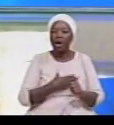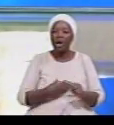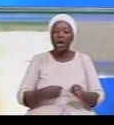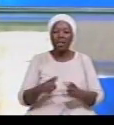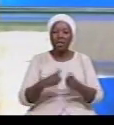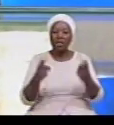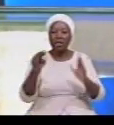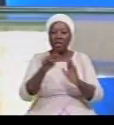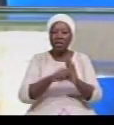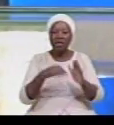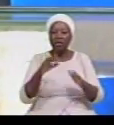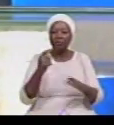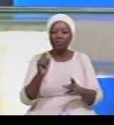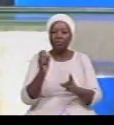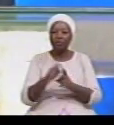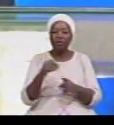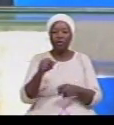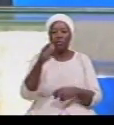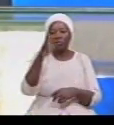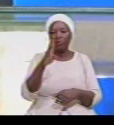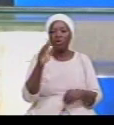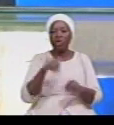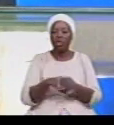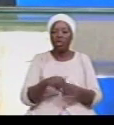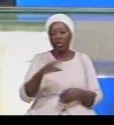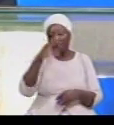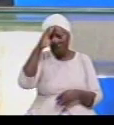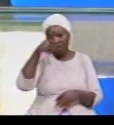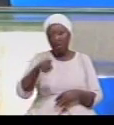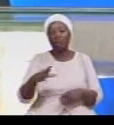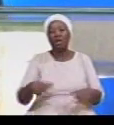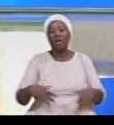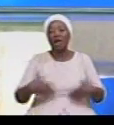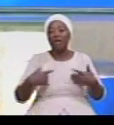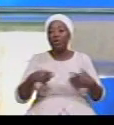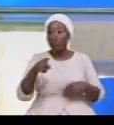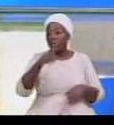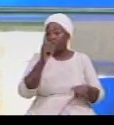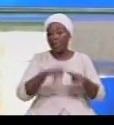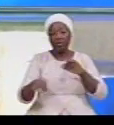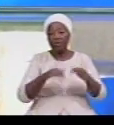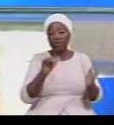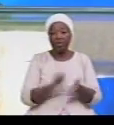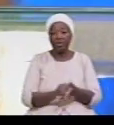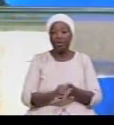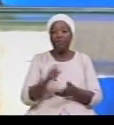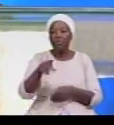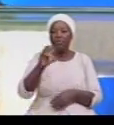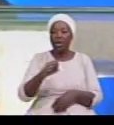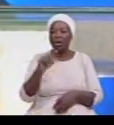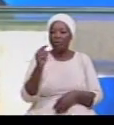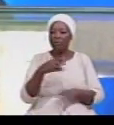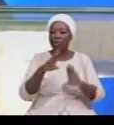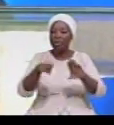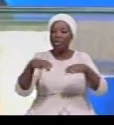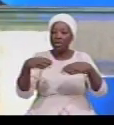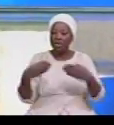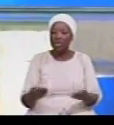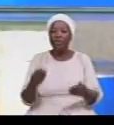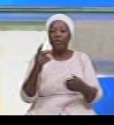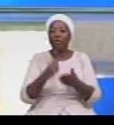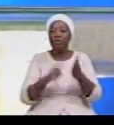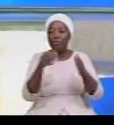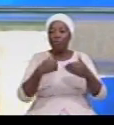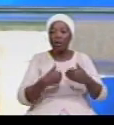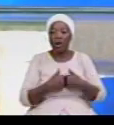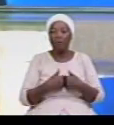the word of God in his life? You cannot do that. You can only deliver what you have received. That's